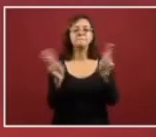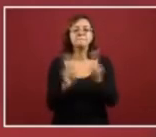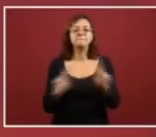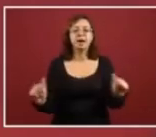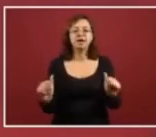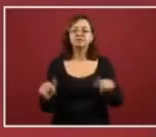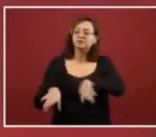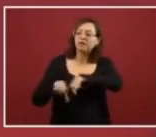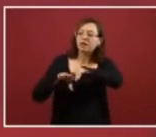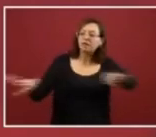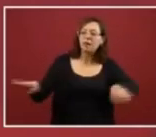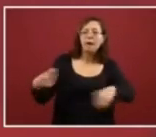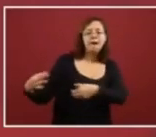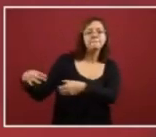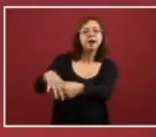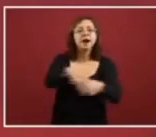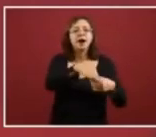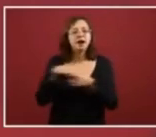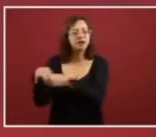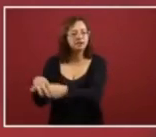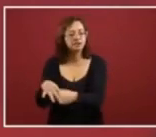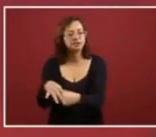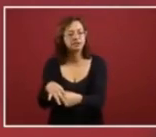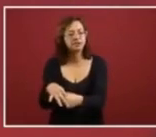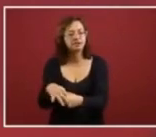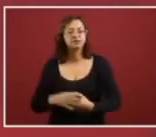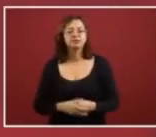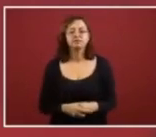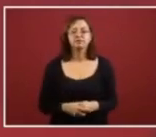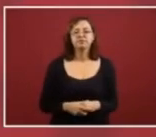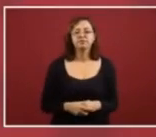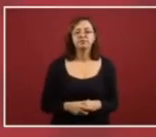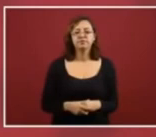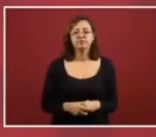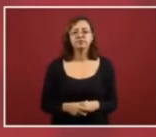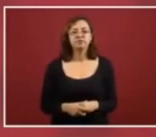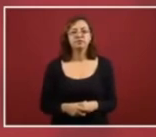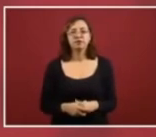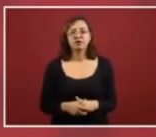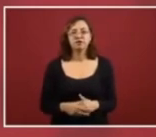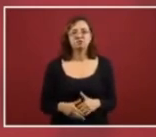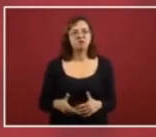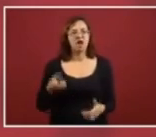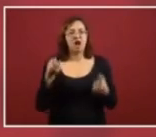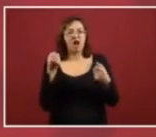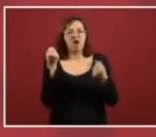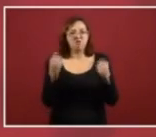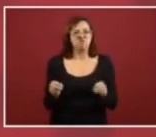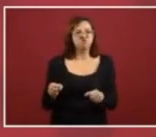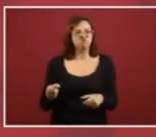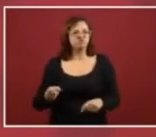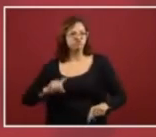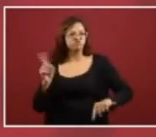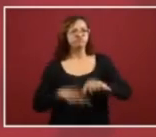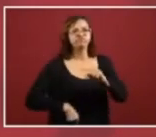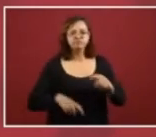forma democrática. In a democratic way. Sin utilizar la fuerza. Without utilizing